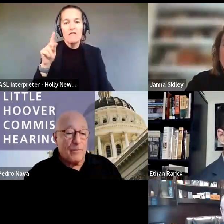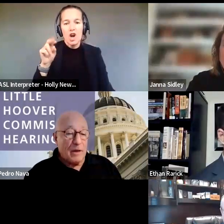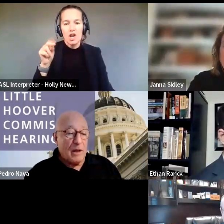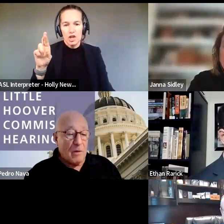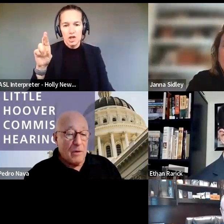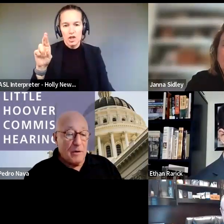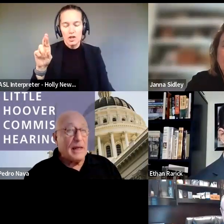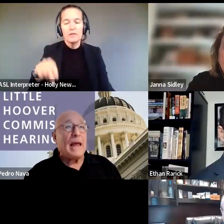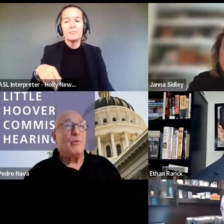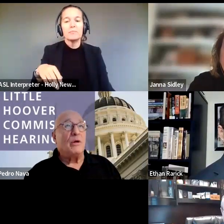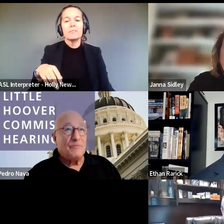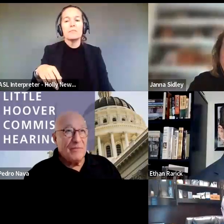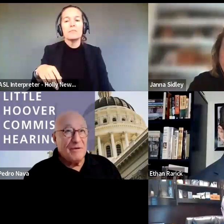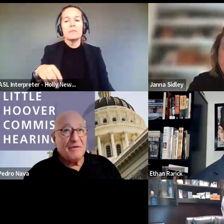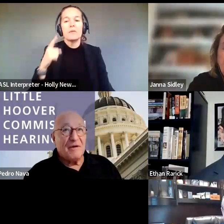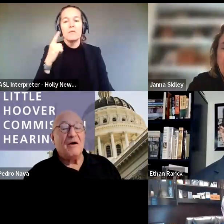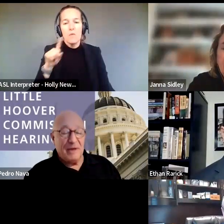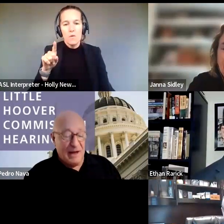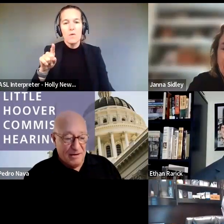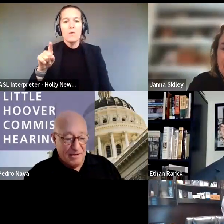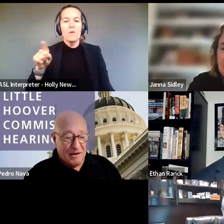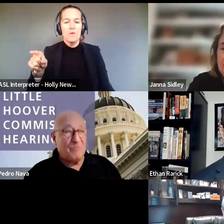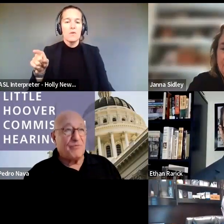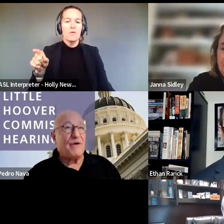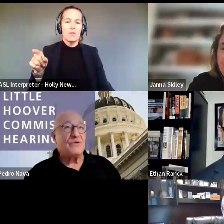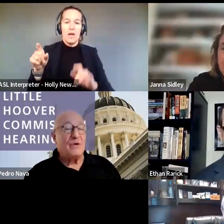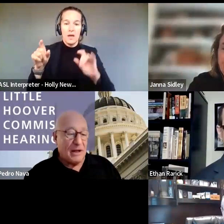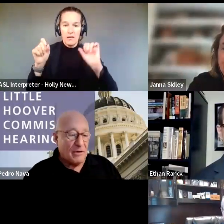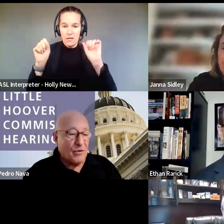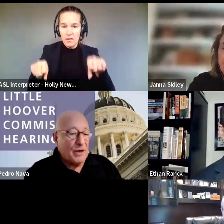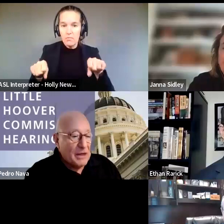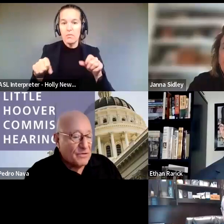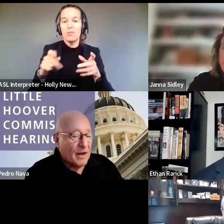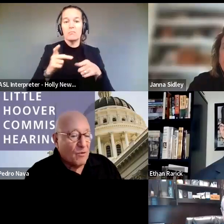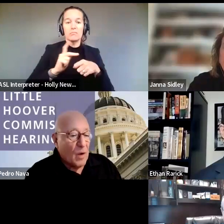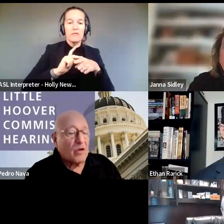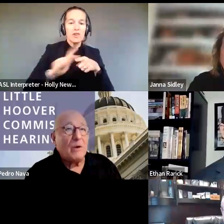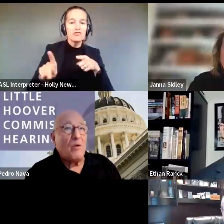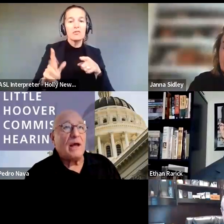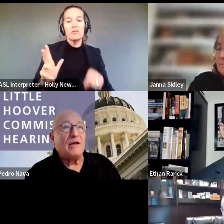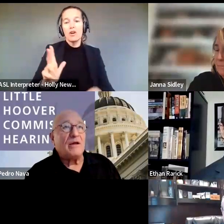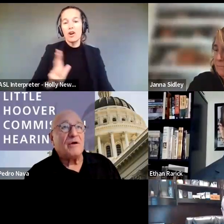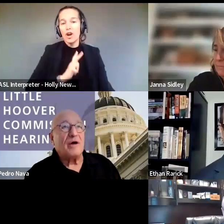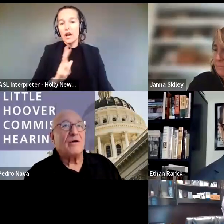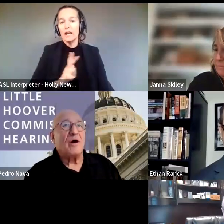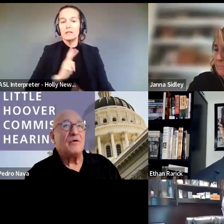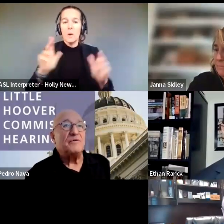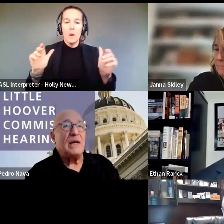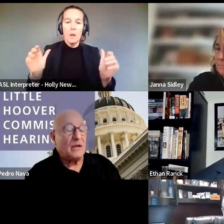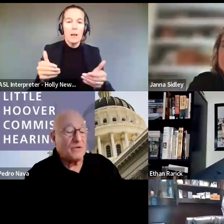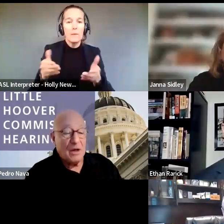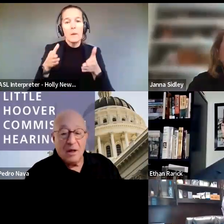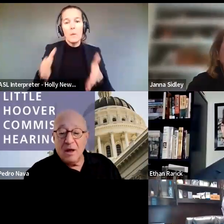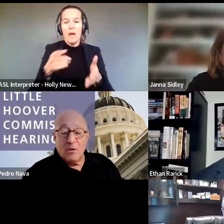for the able and professional and courteous and welcoming way that you conducted all of